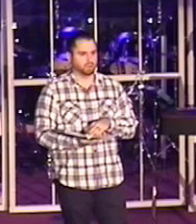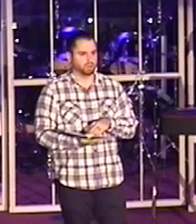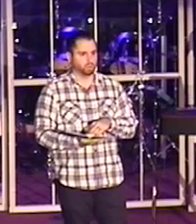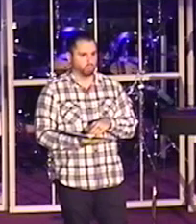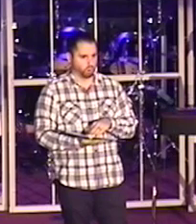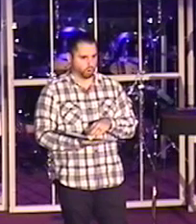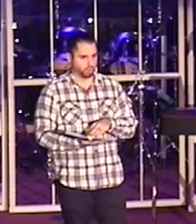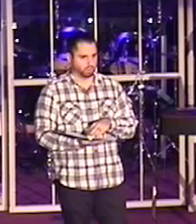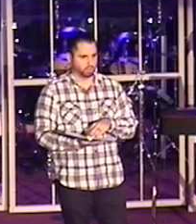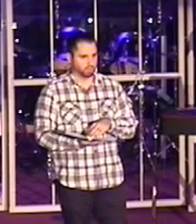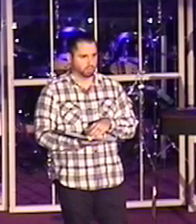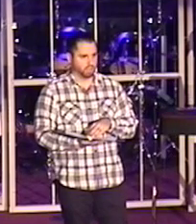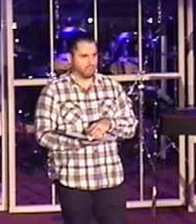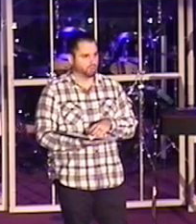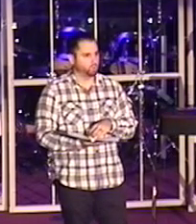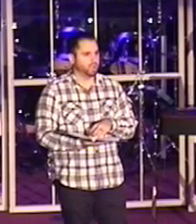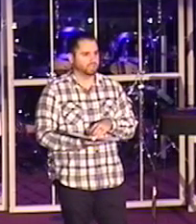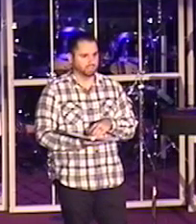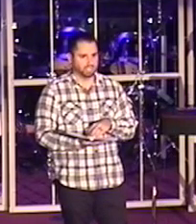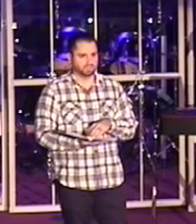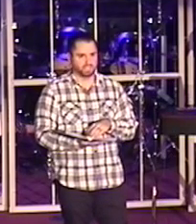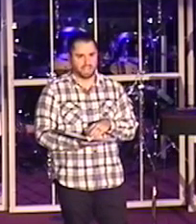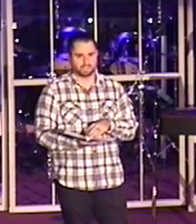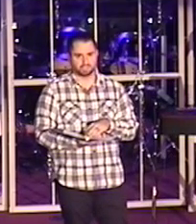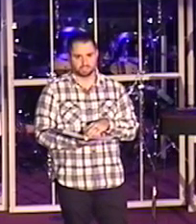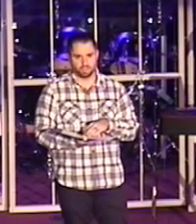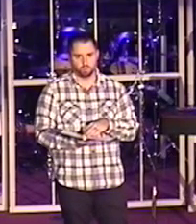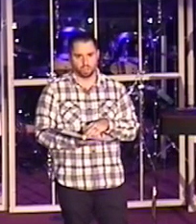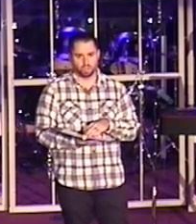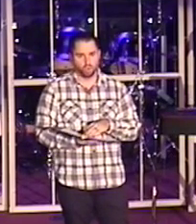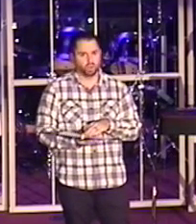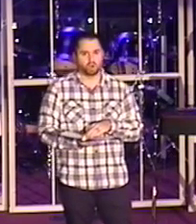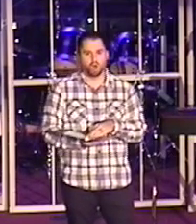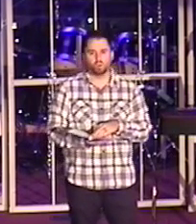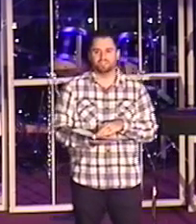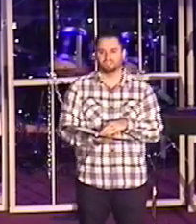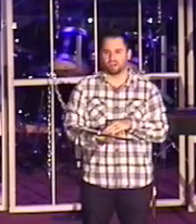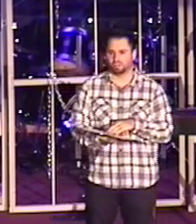in here, we work. Everyone lives next to someone.